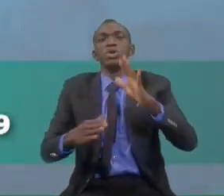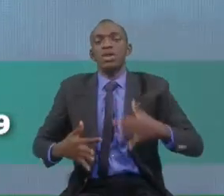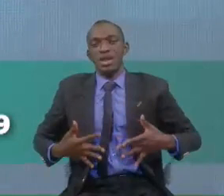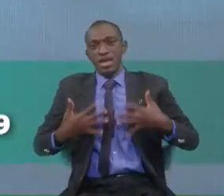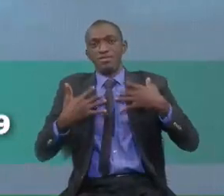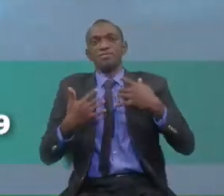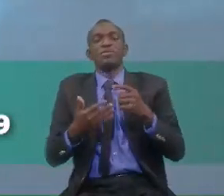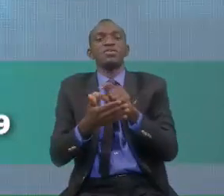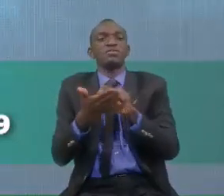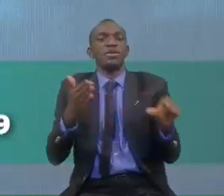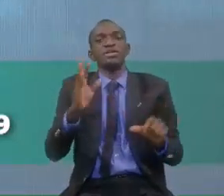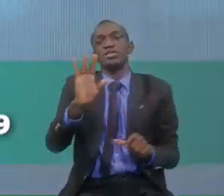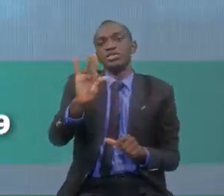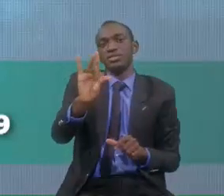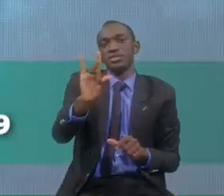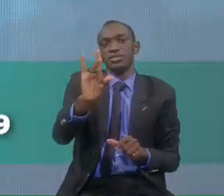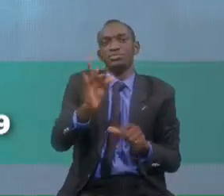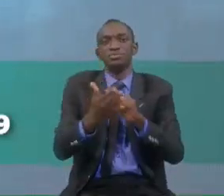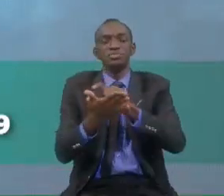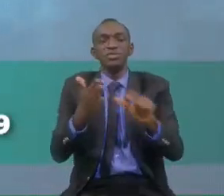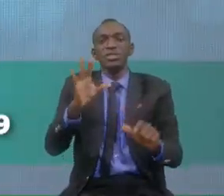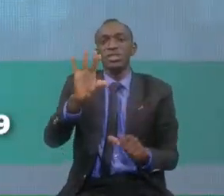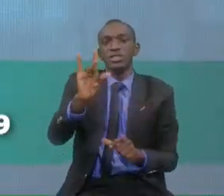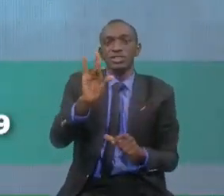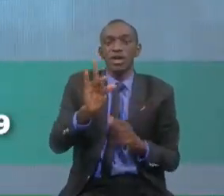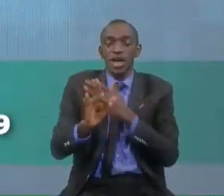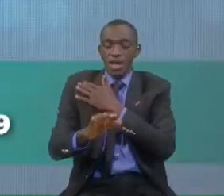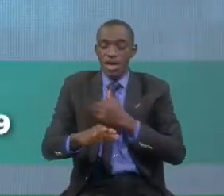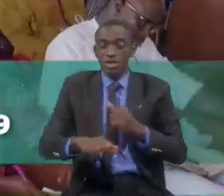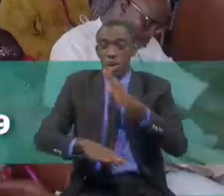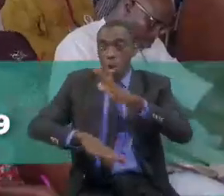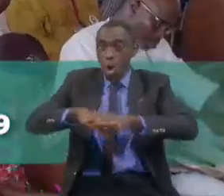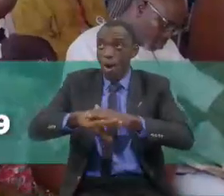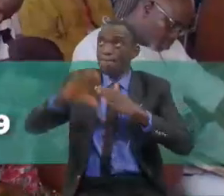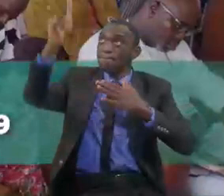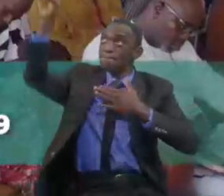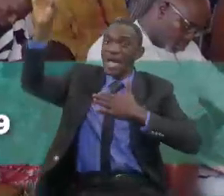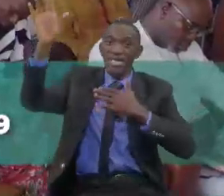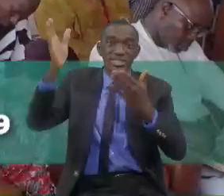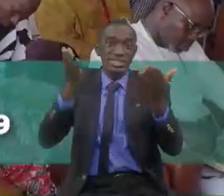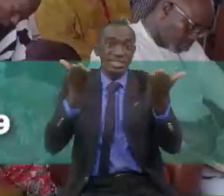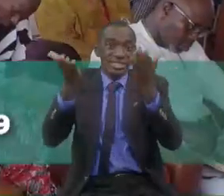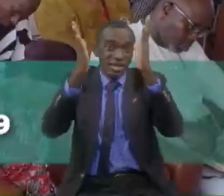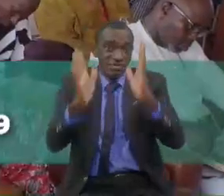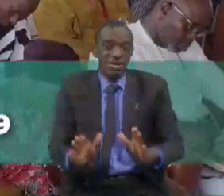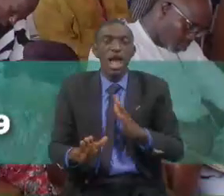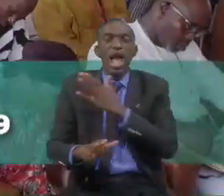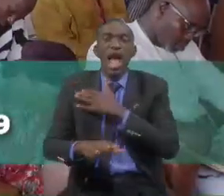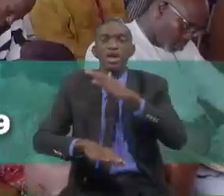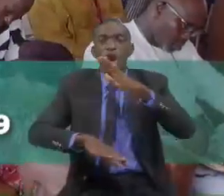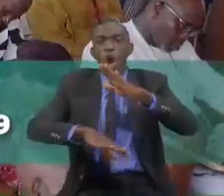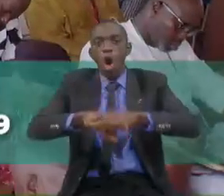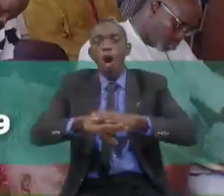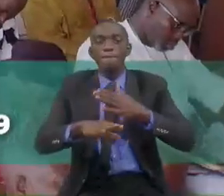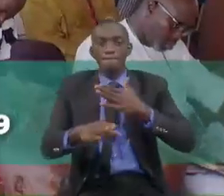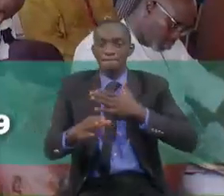verse 18, and on my servants, and on my maidens, on